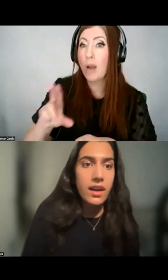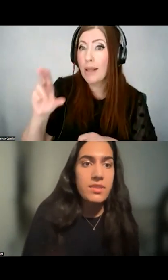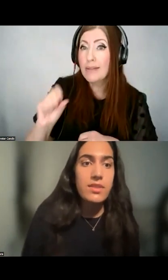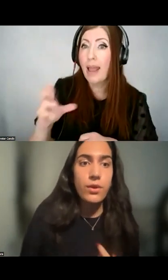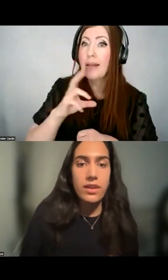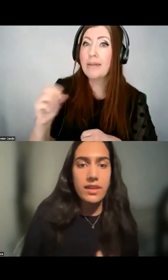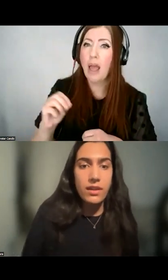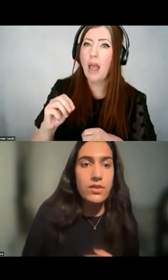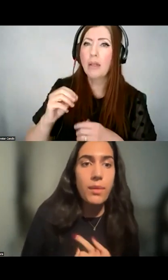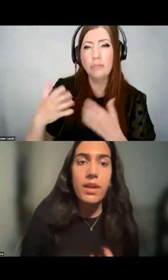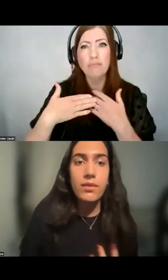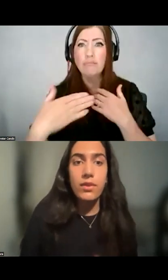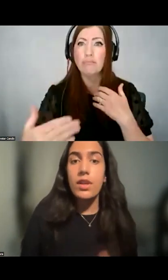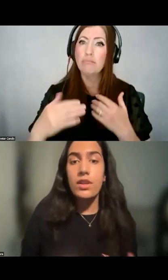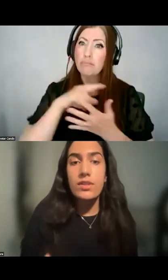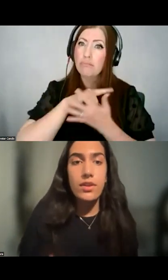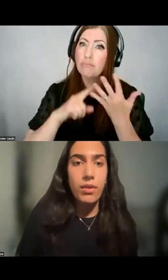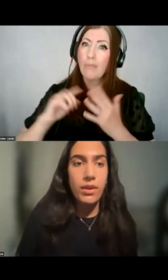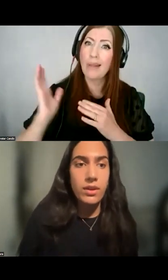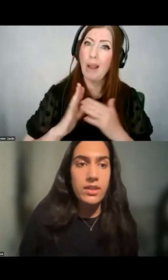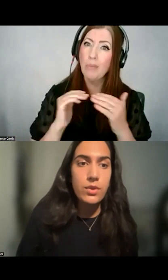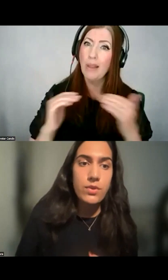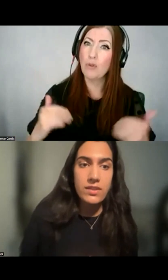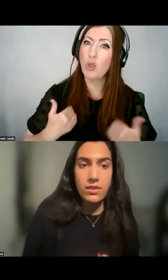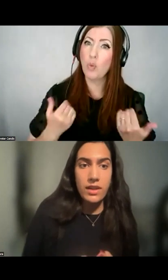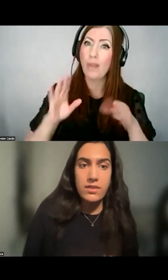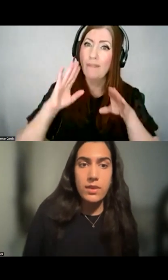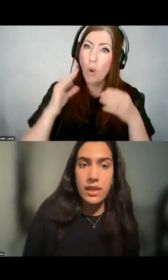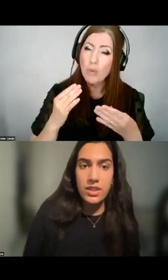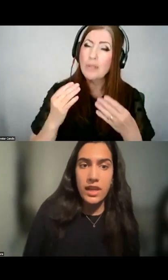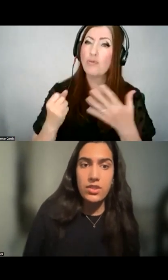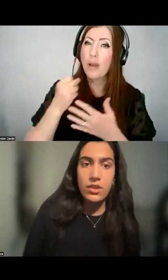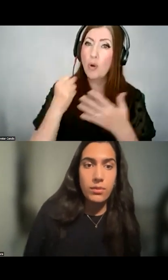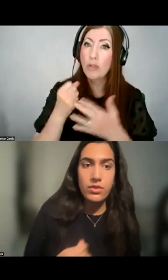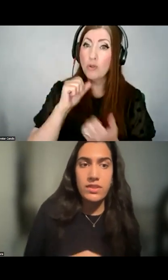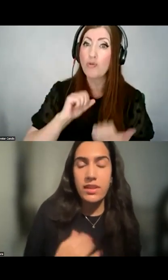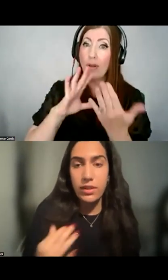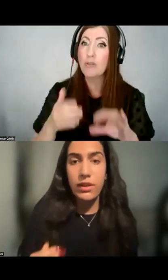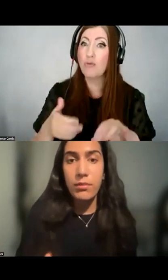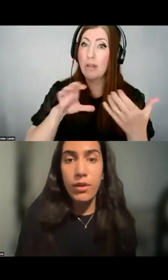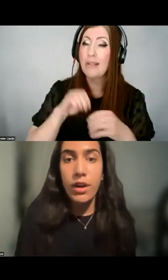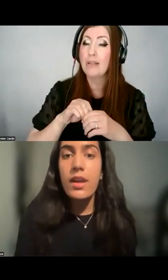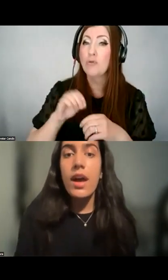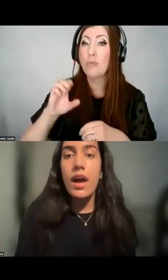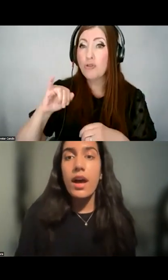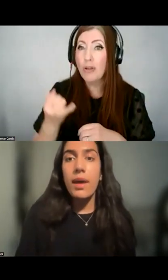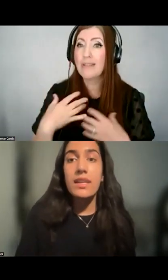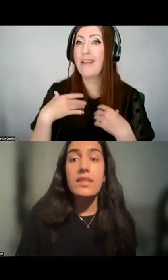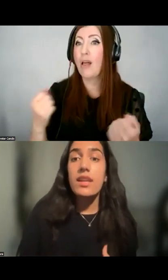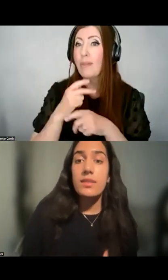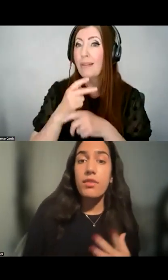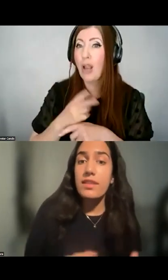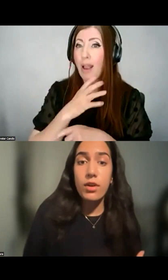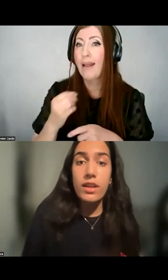and sets forth a set of top-level youth-centered priorities to address this crisis within education, criminal justice, healthcare, and more. I